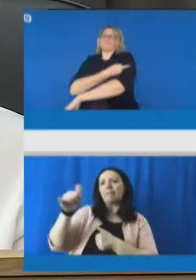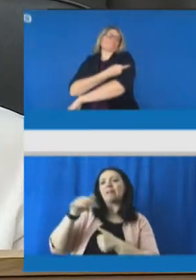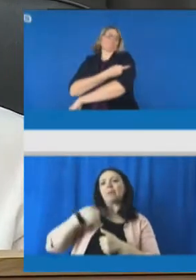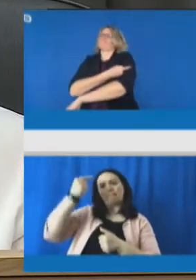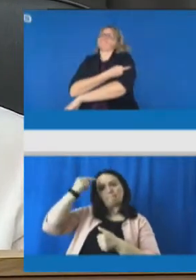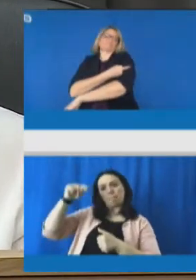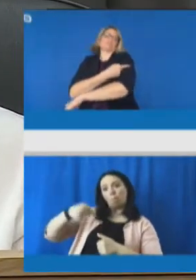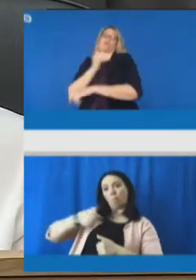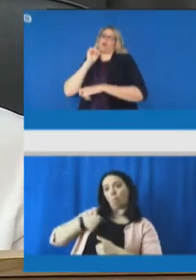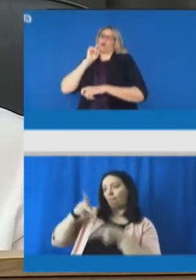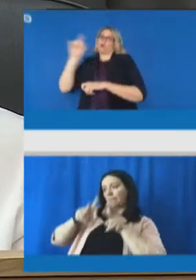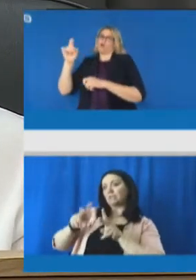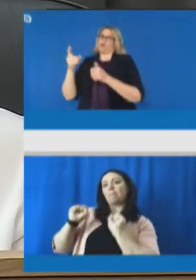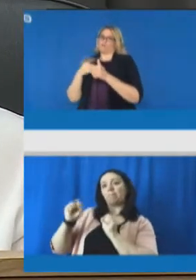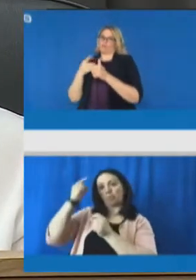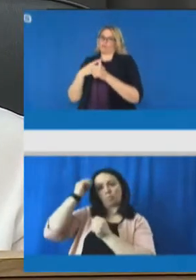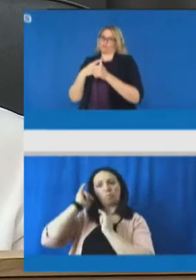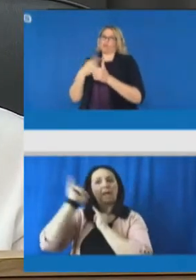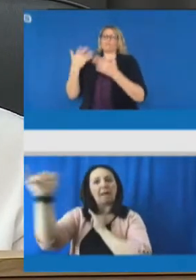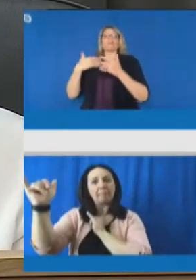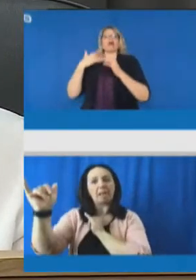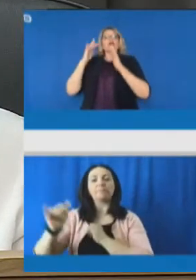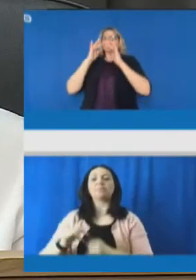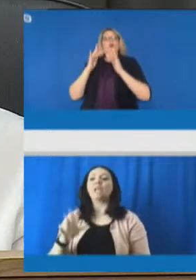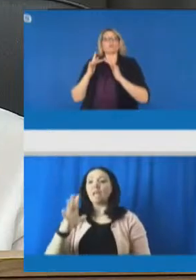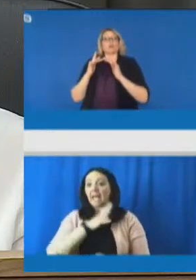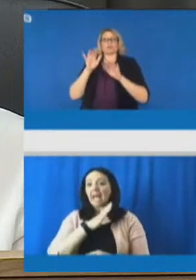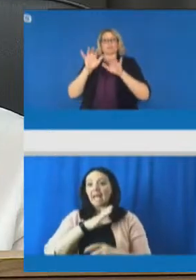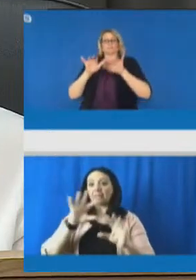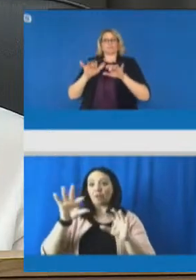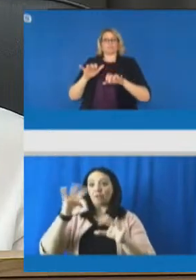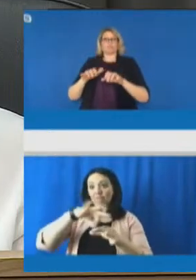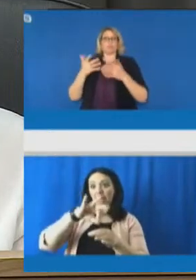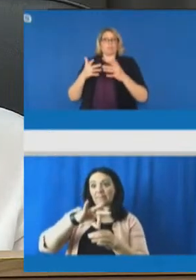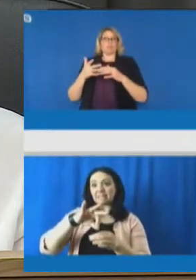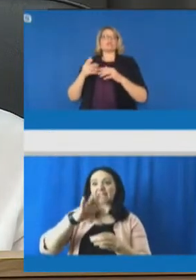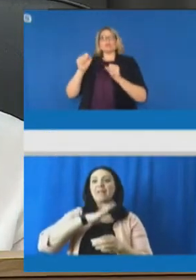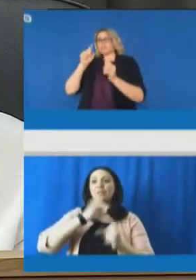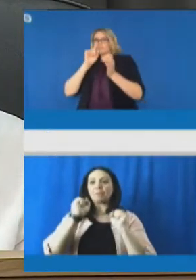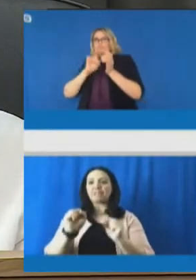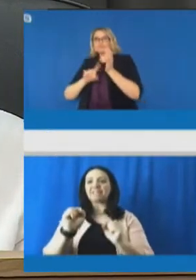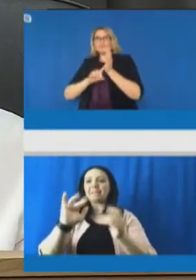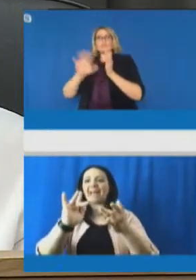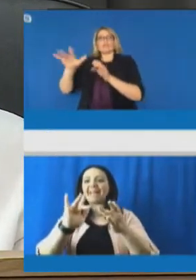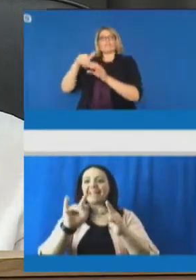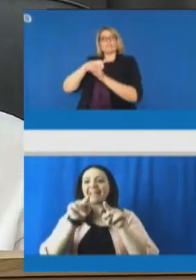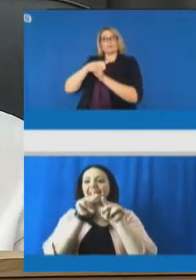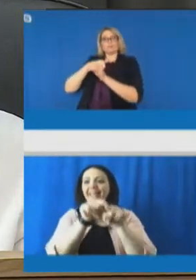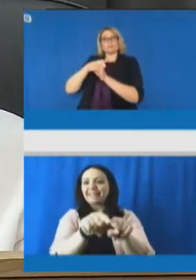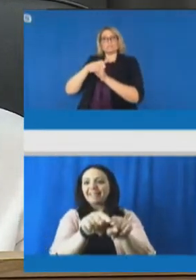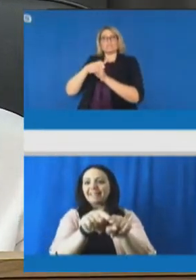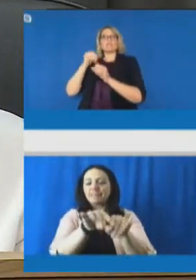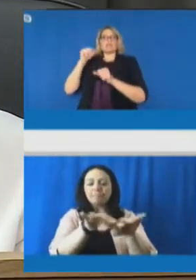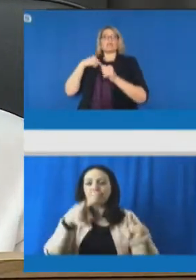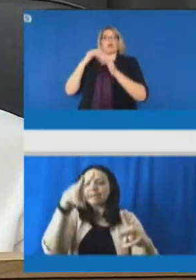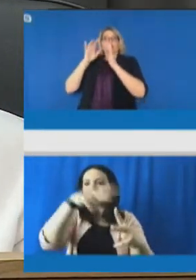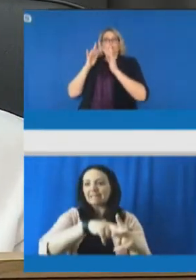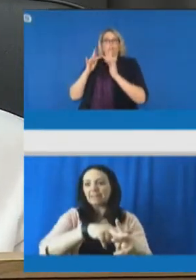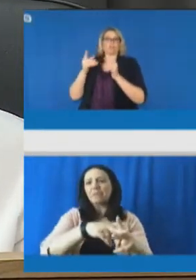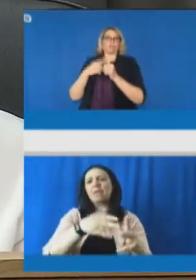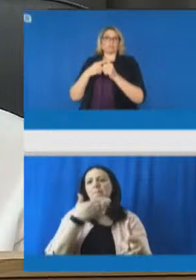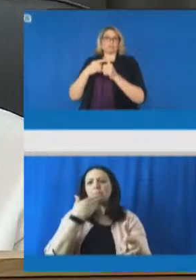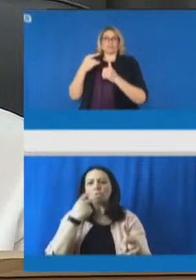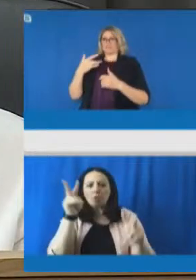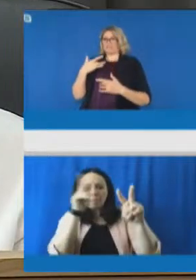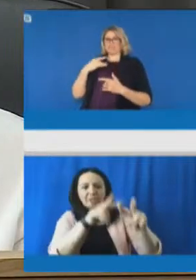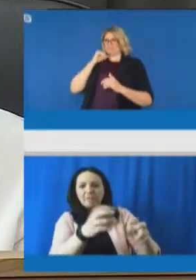only book one appointment in one location. Our collective success depends on everyone working